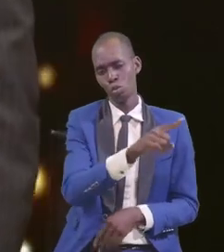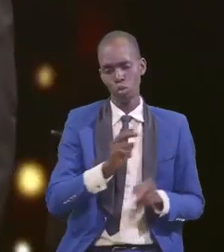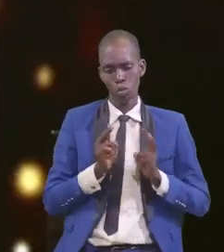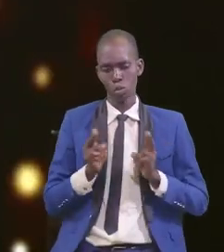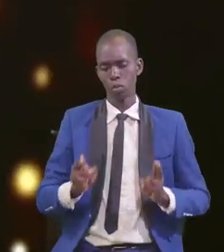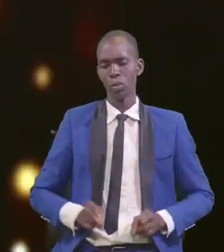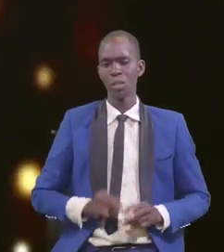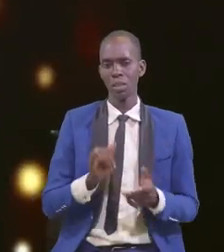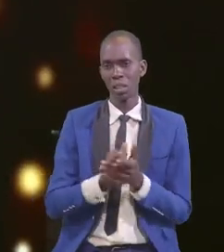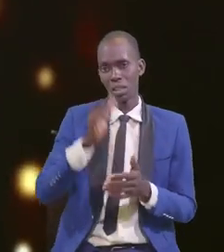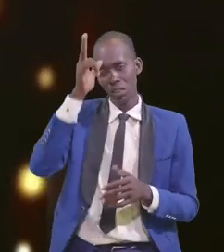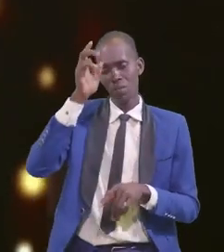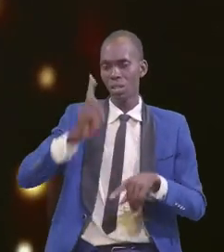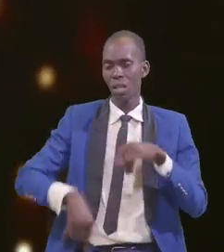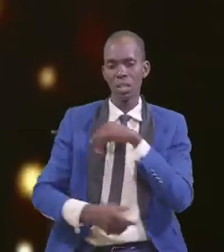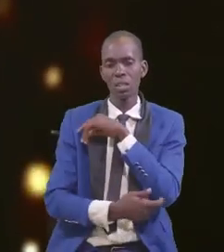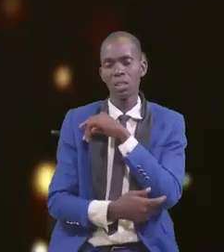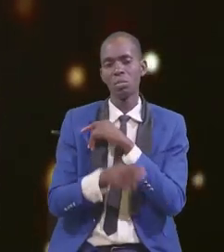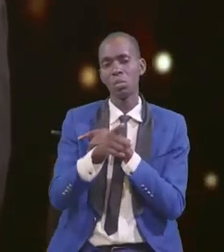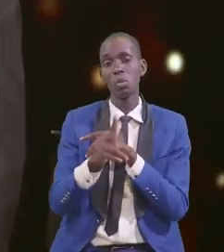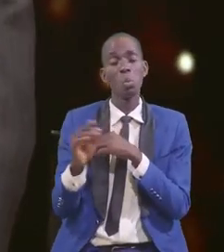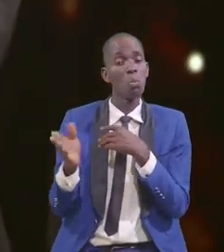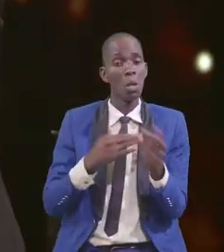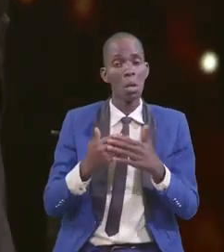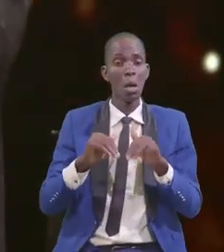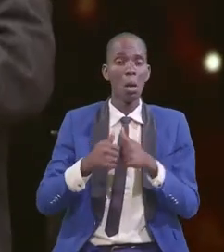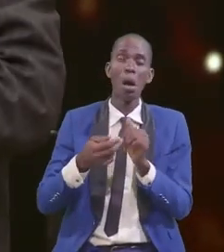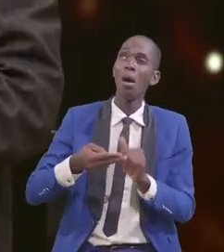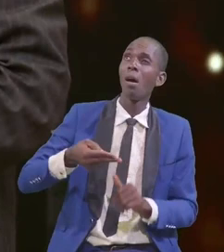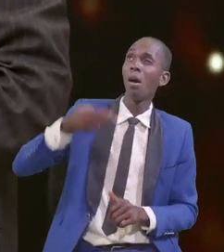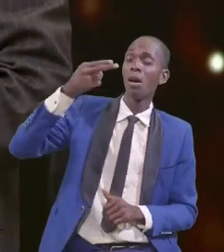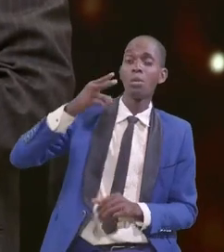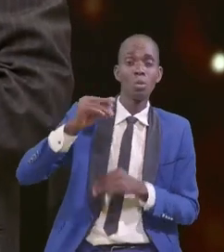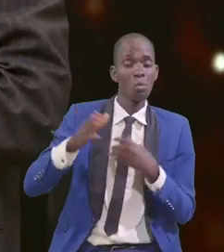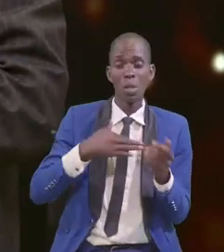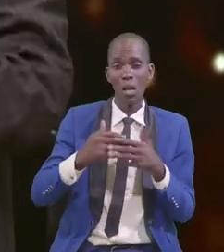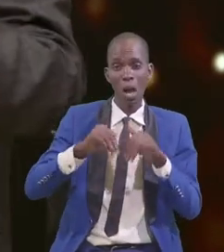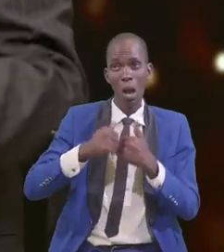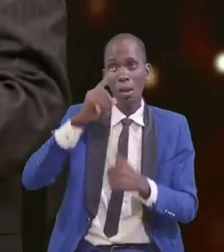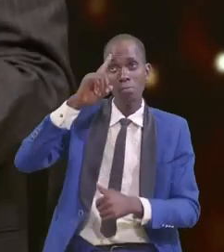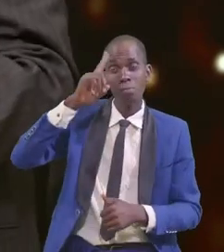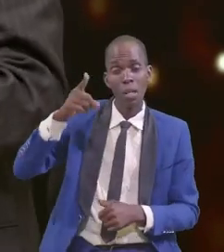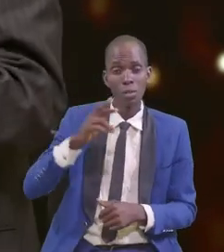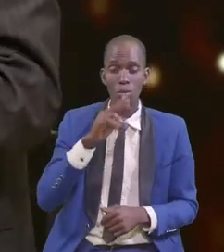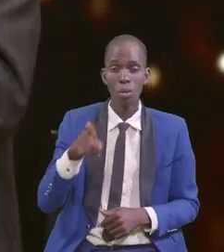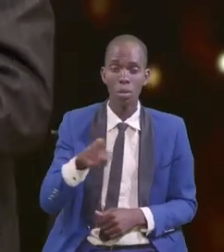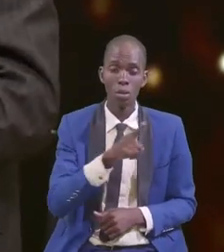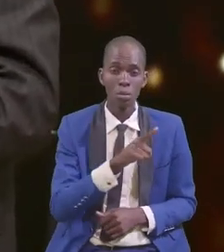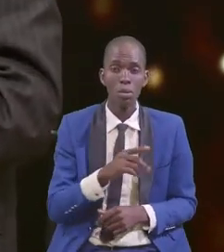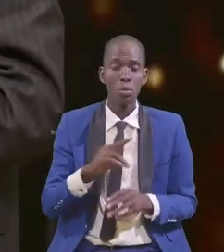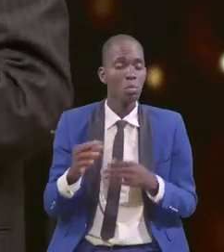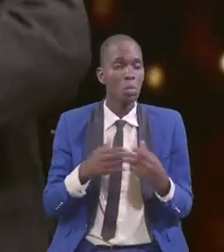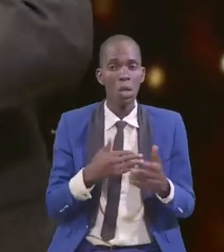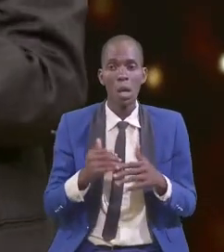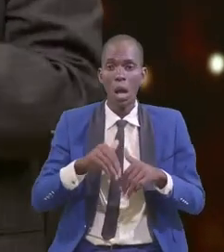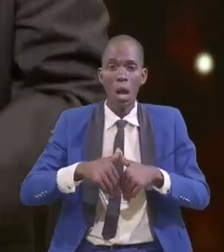high, no matter how much exposed, no matter how intelligent, and no matter how strong